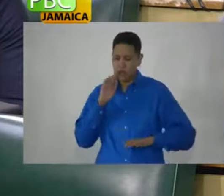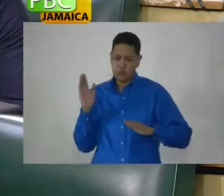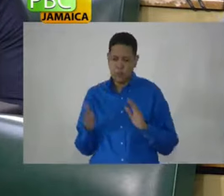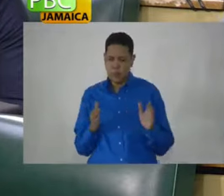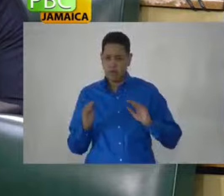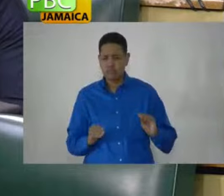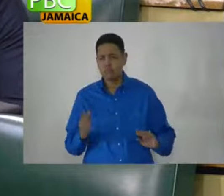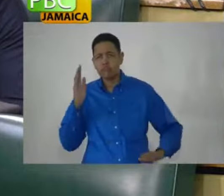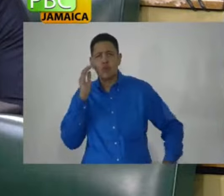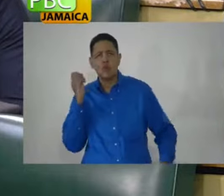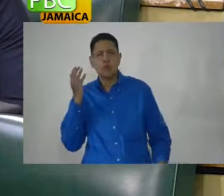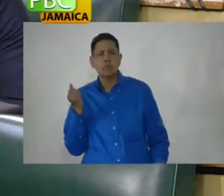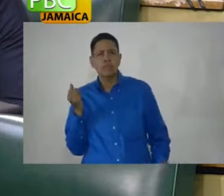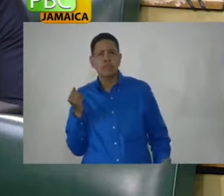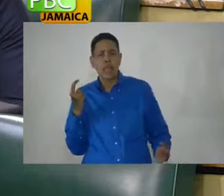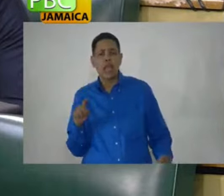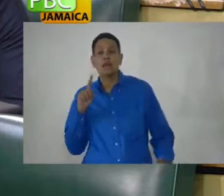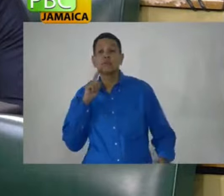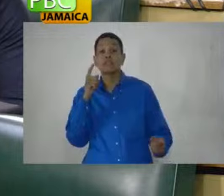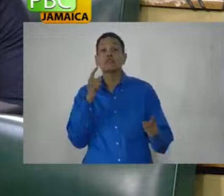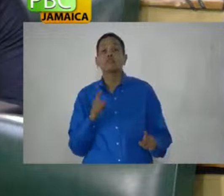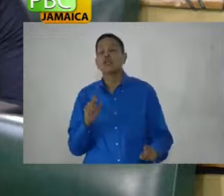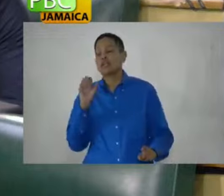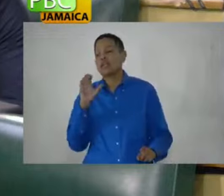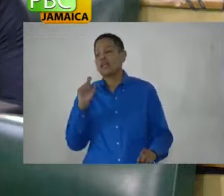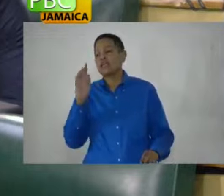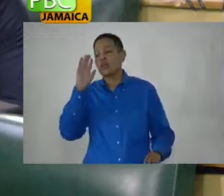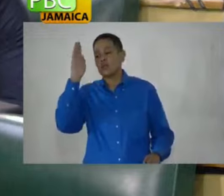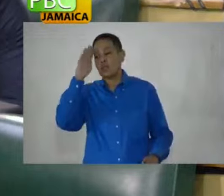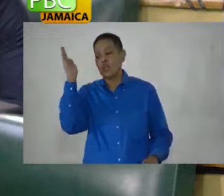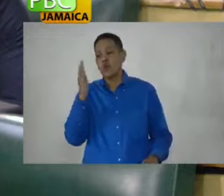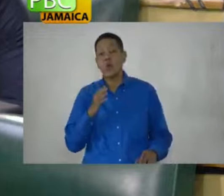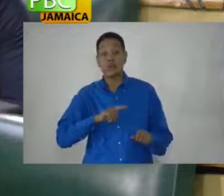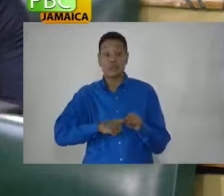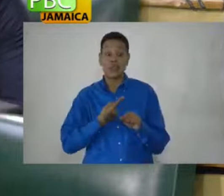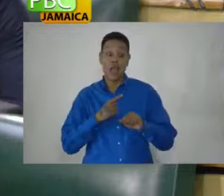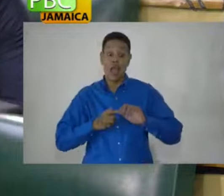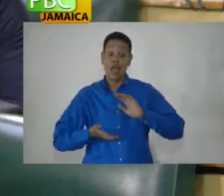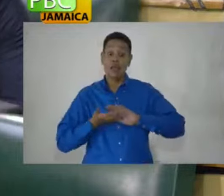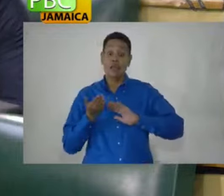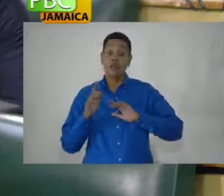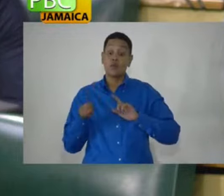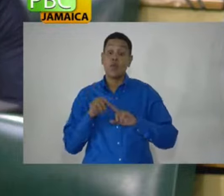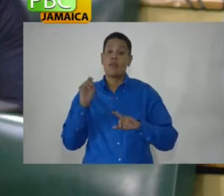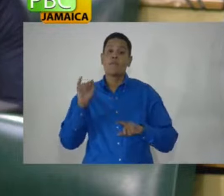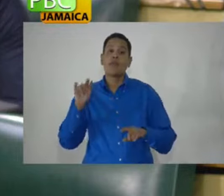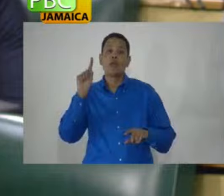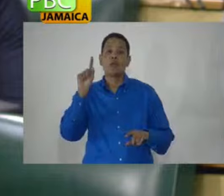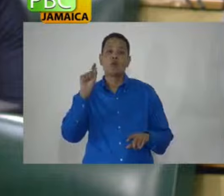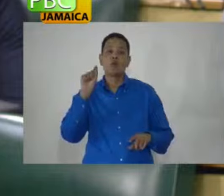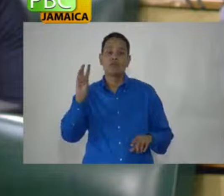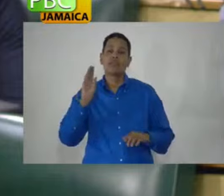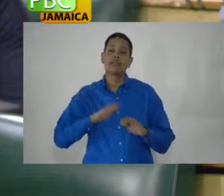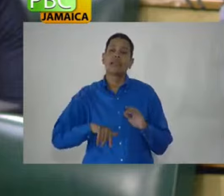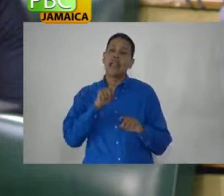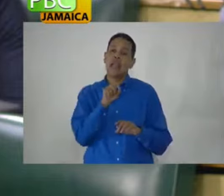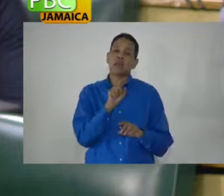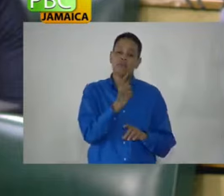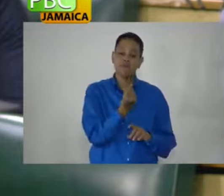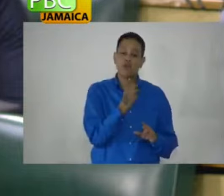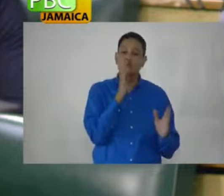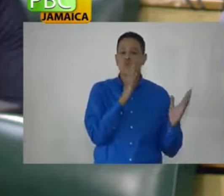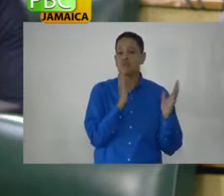prepare. As a result, the SCT will go into effect on May 1, 2026 instead of April